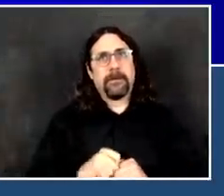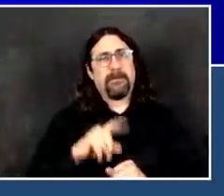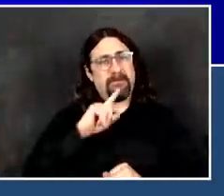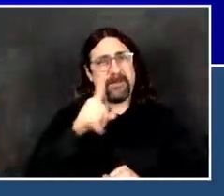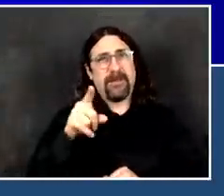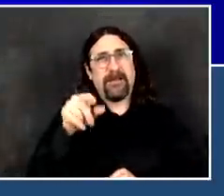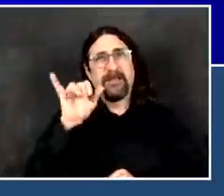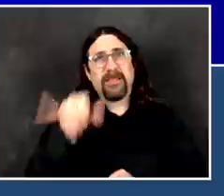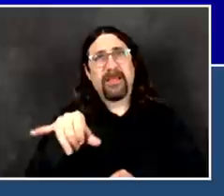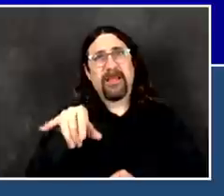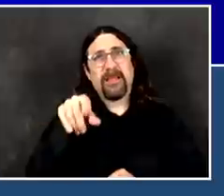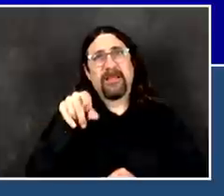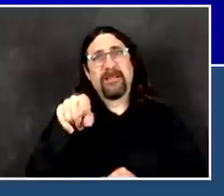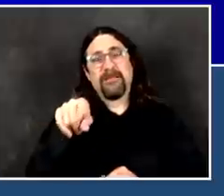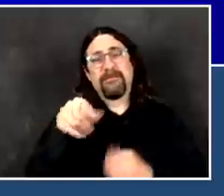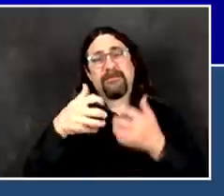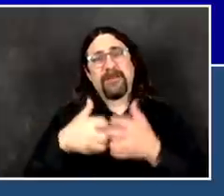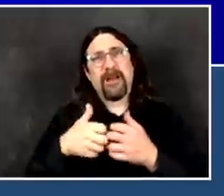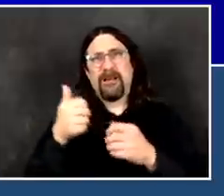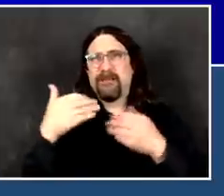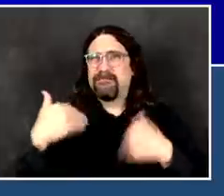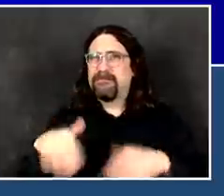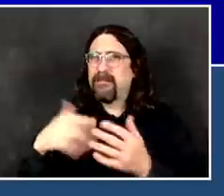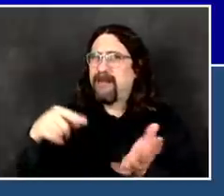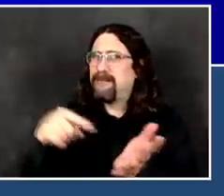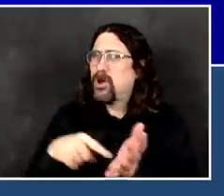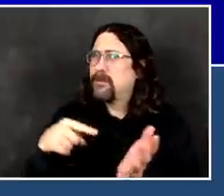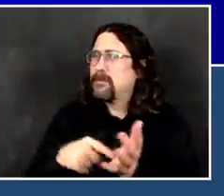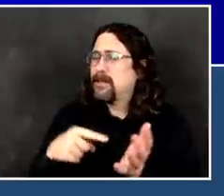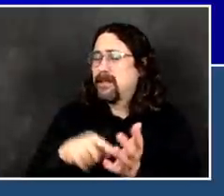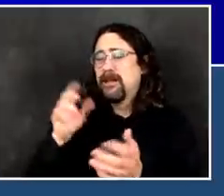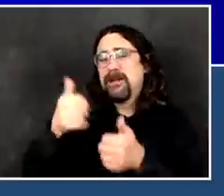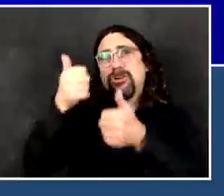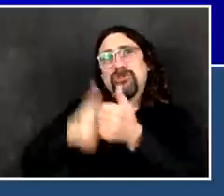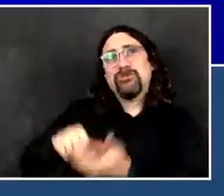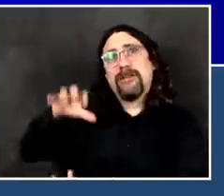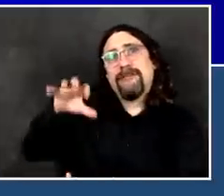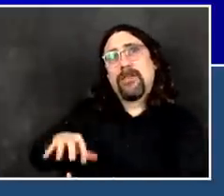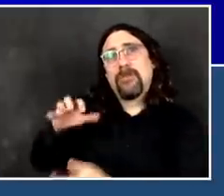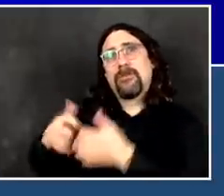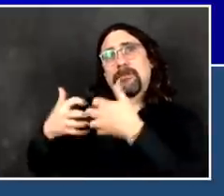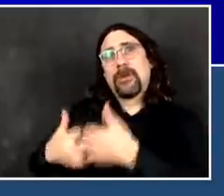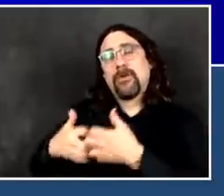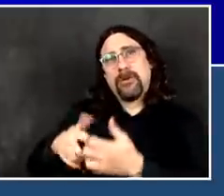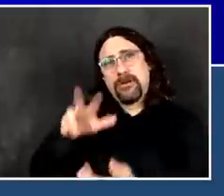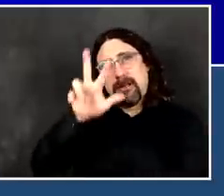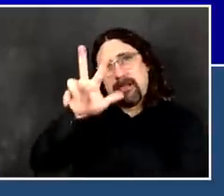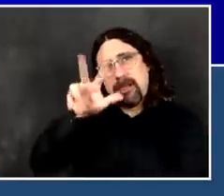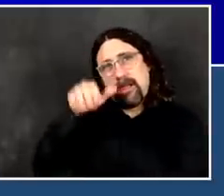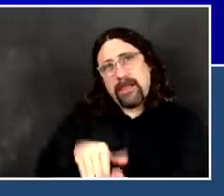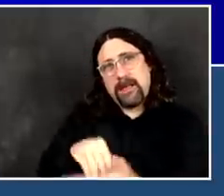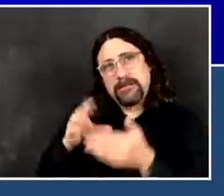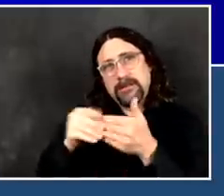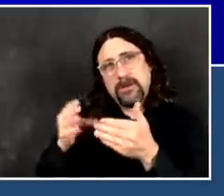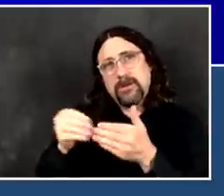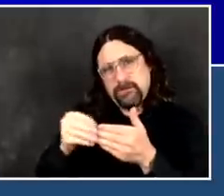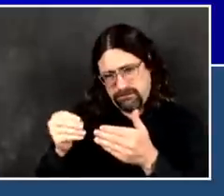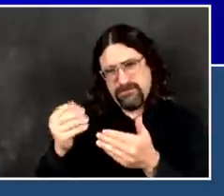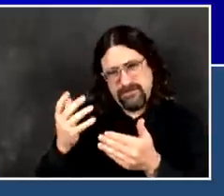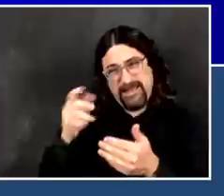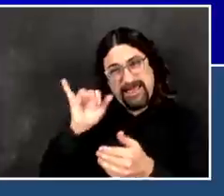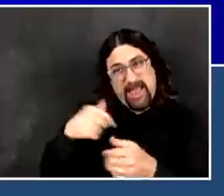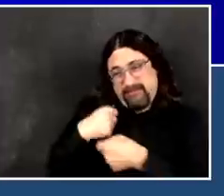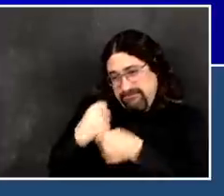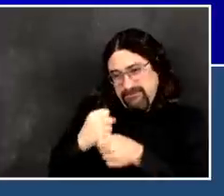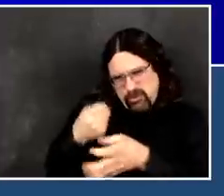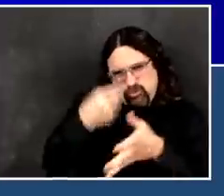to $40,000 or $50,000 or more for a full-service ventilator. This means that